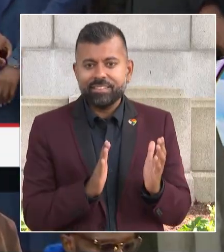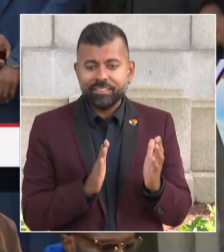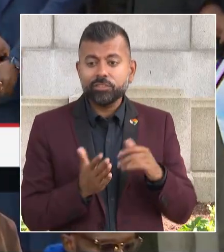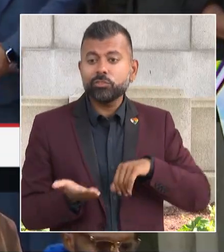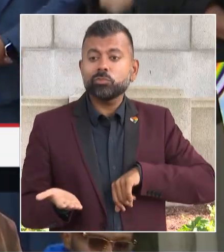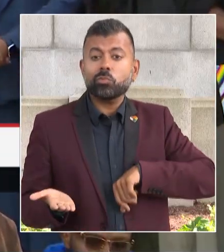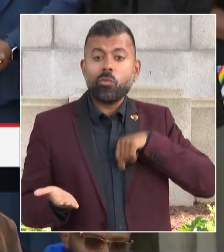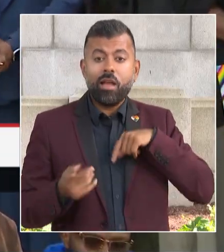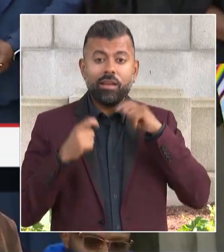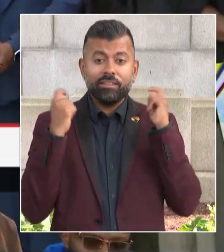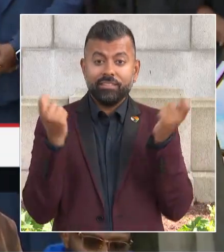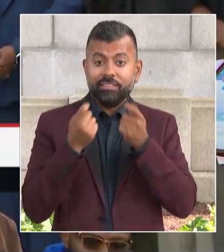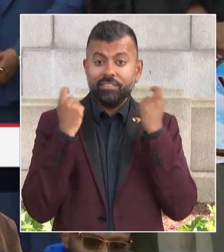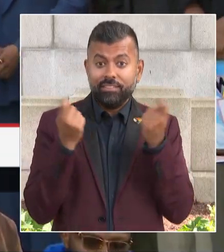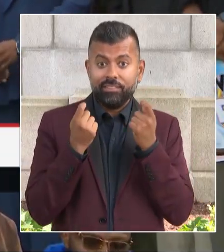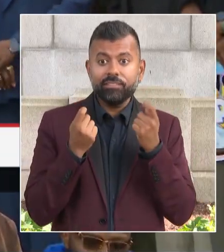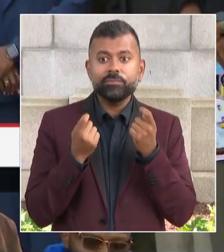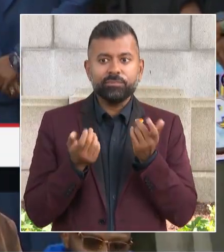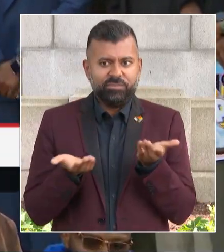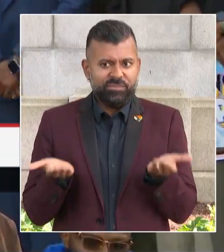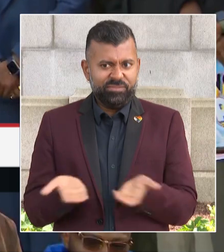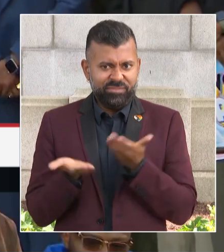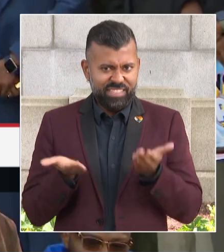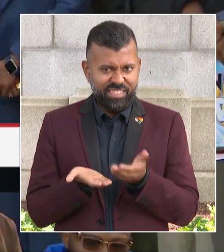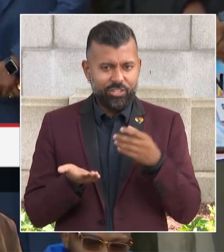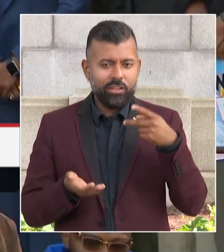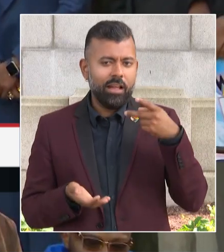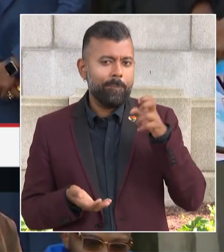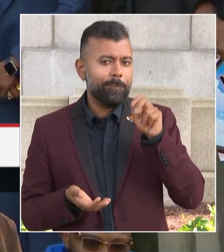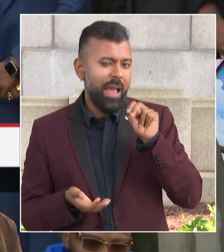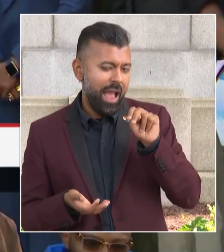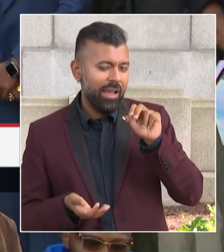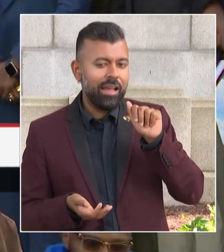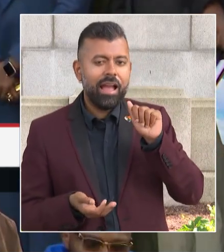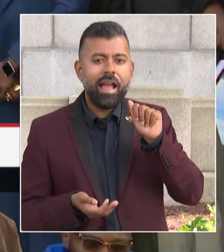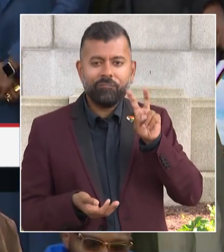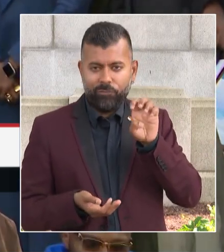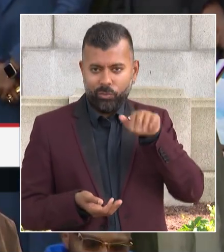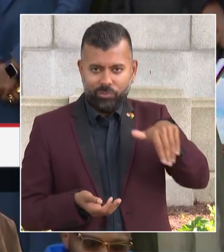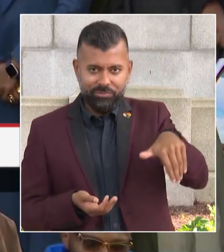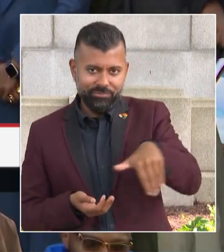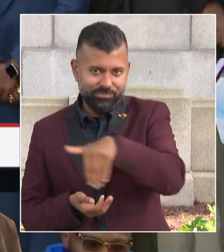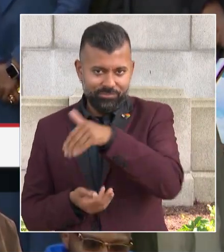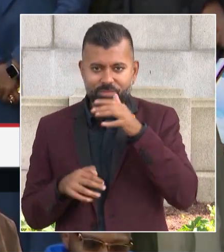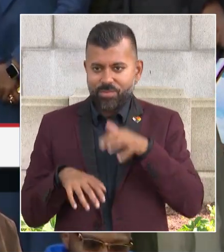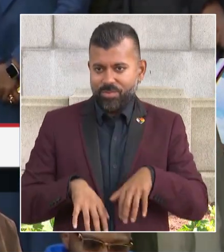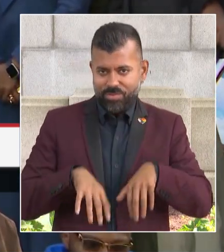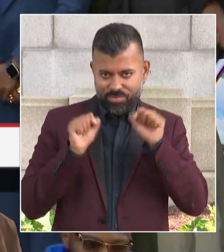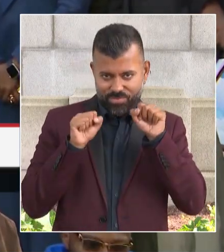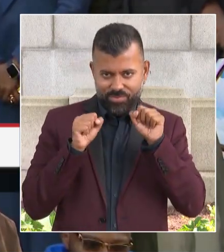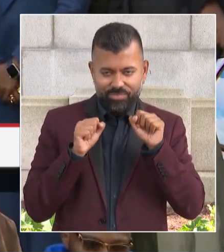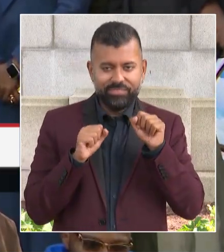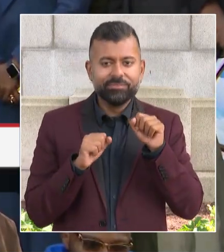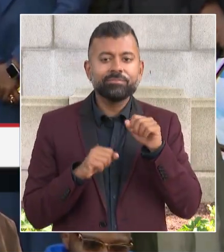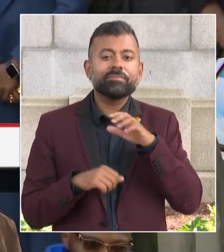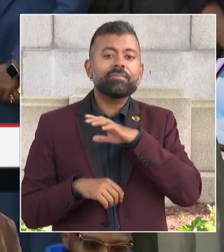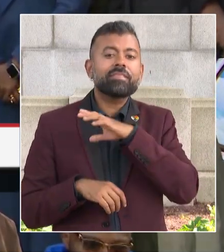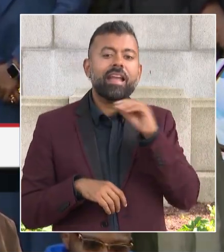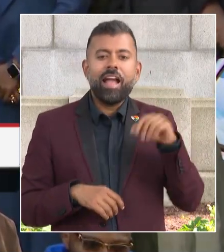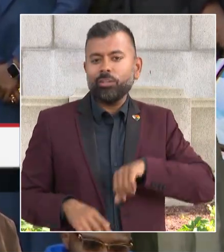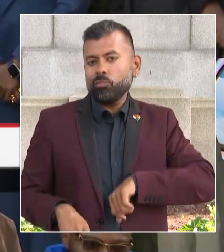along Pennsylvania Avenue, and the Pride Parade. So this year, Capitol